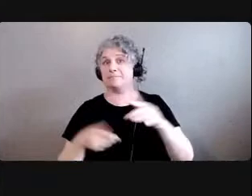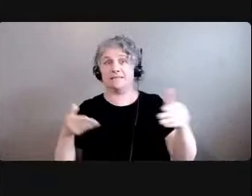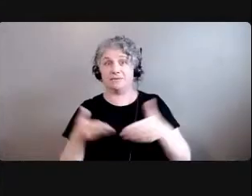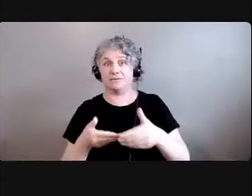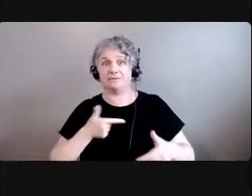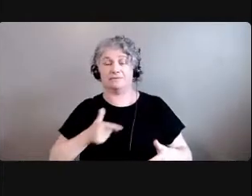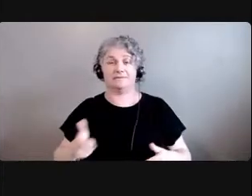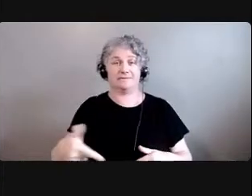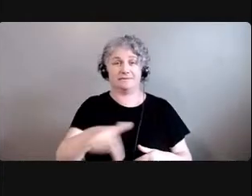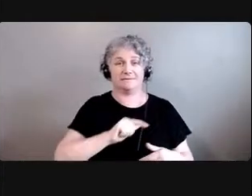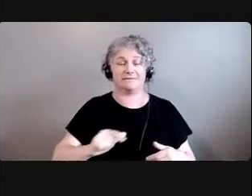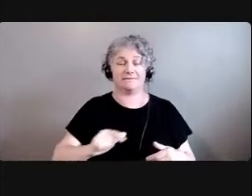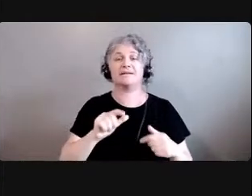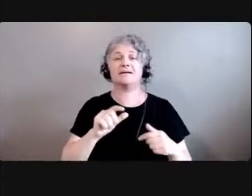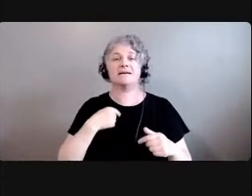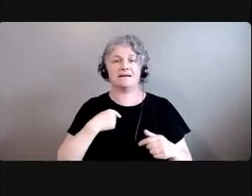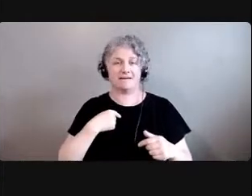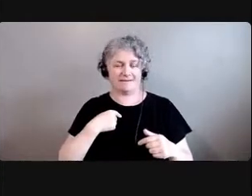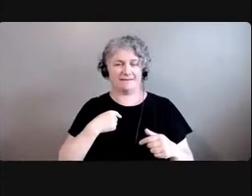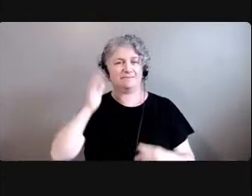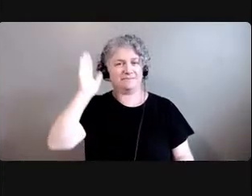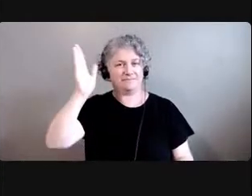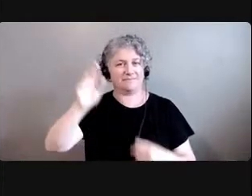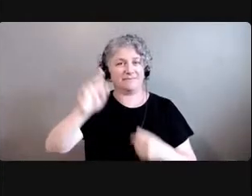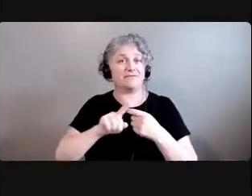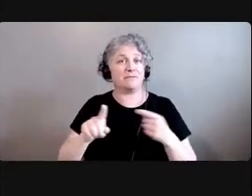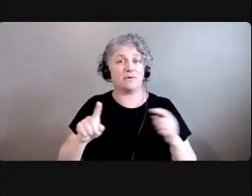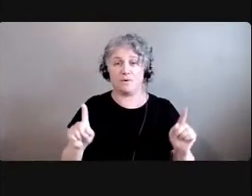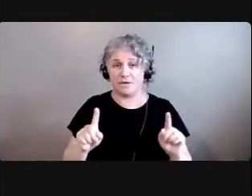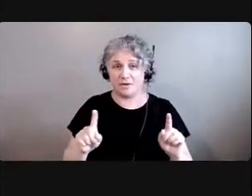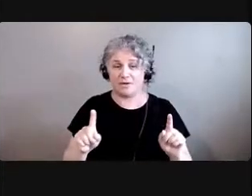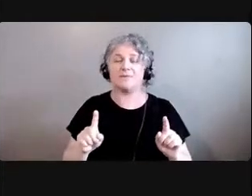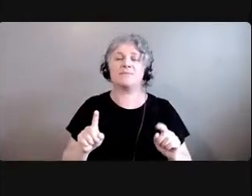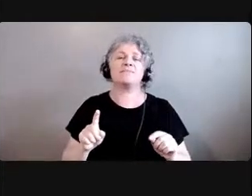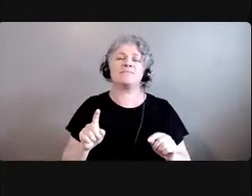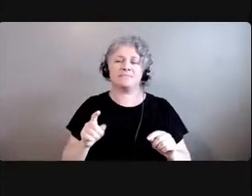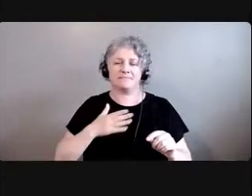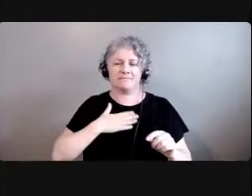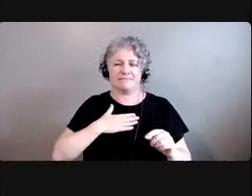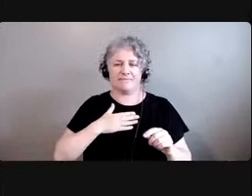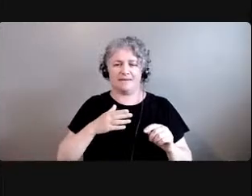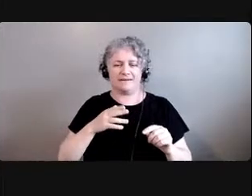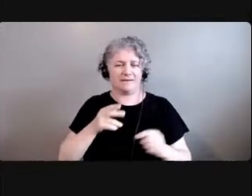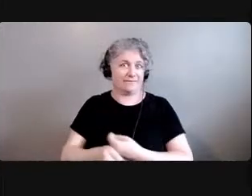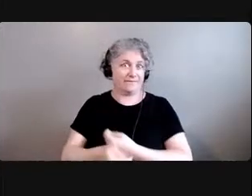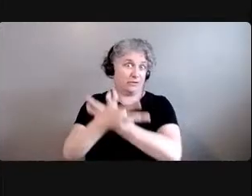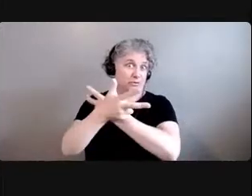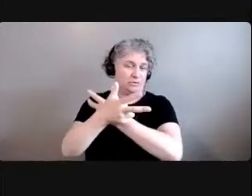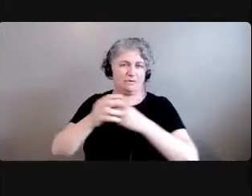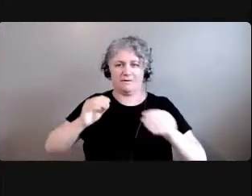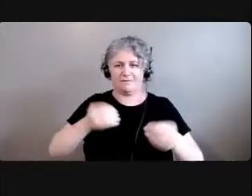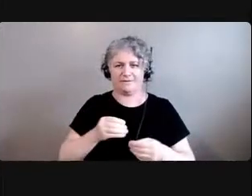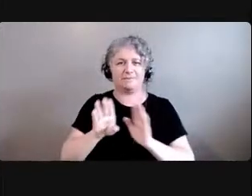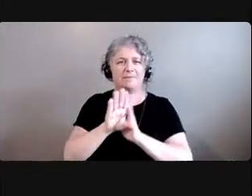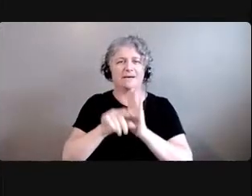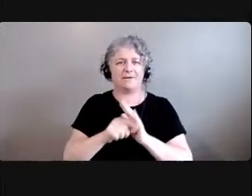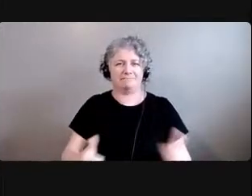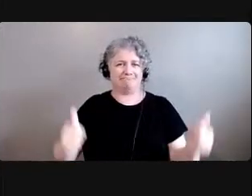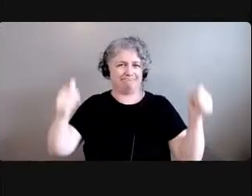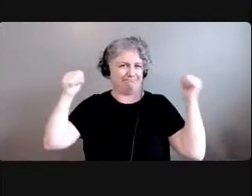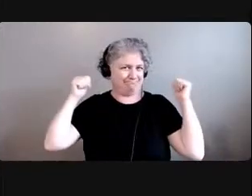introductions. I am speaking to you today from my virtual office. My background